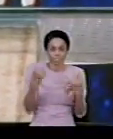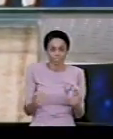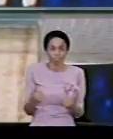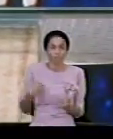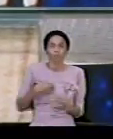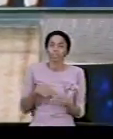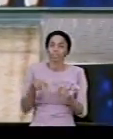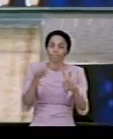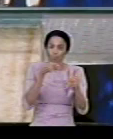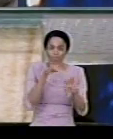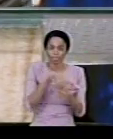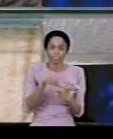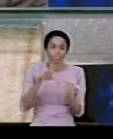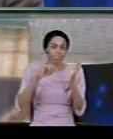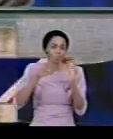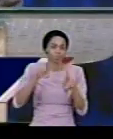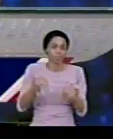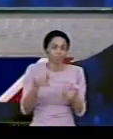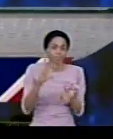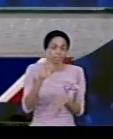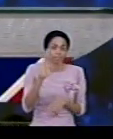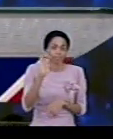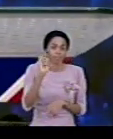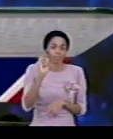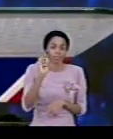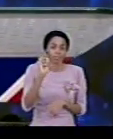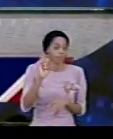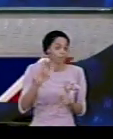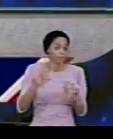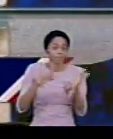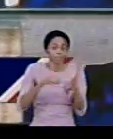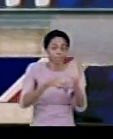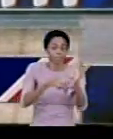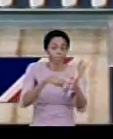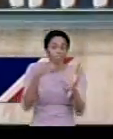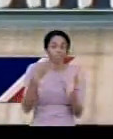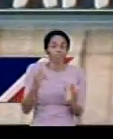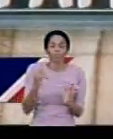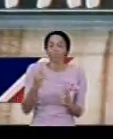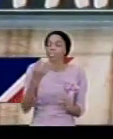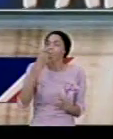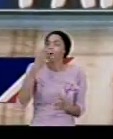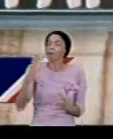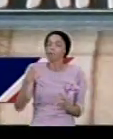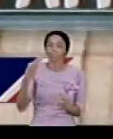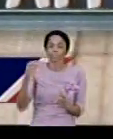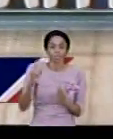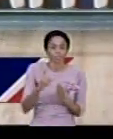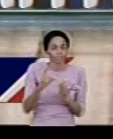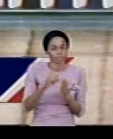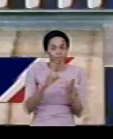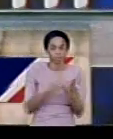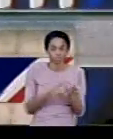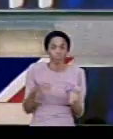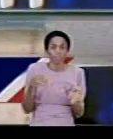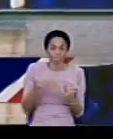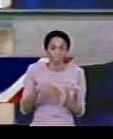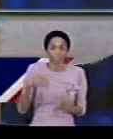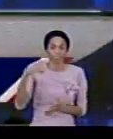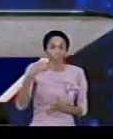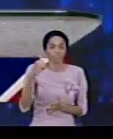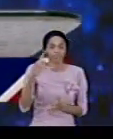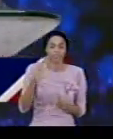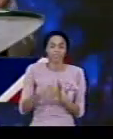we're looking at the revelation of the curse of the law. Look at that again, Galatians chapter 3,